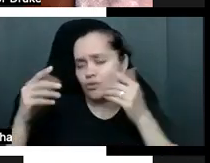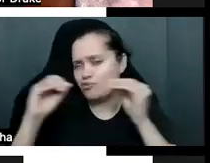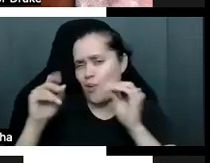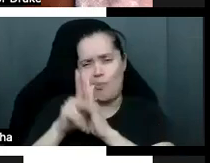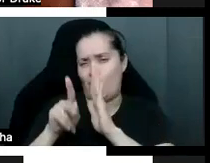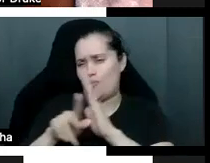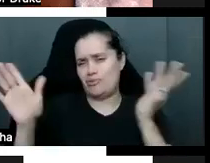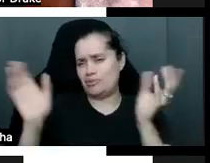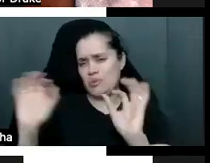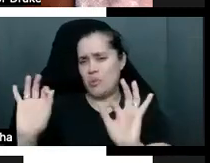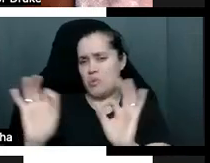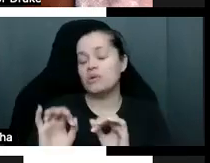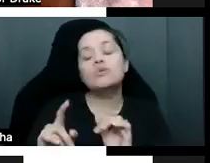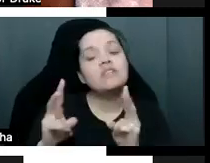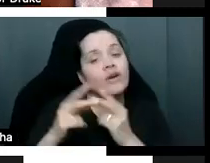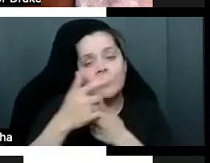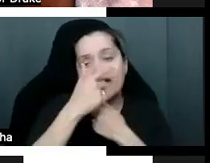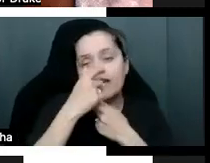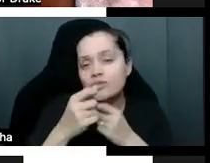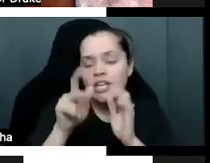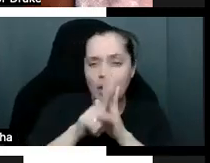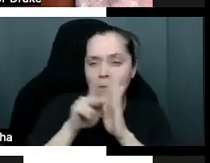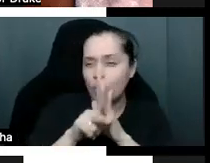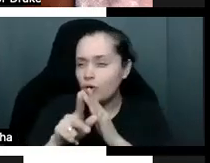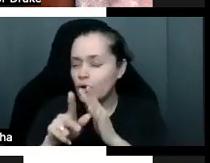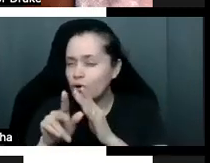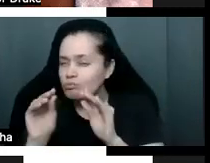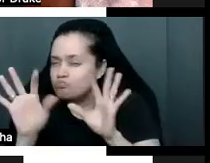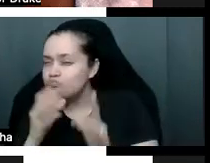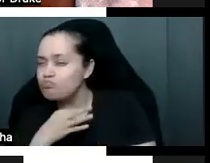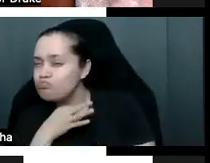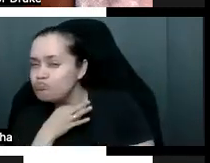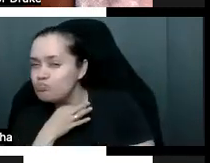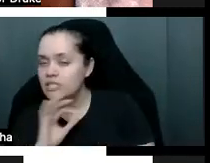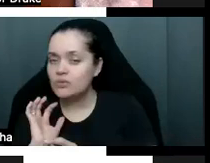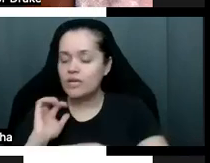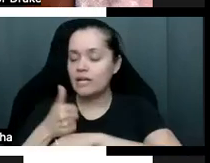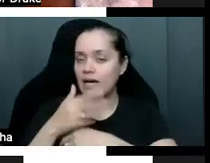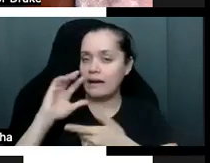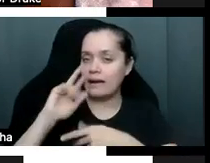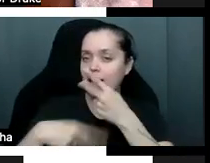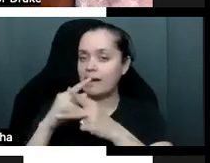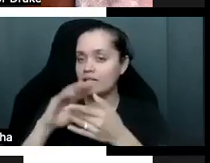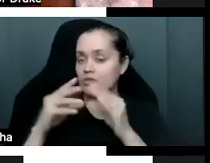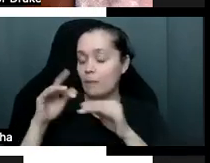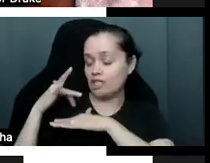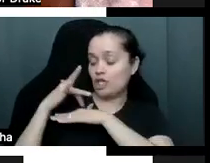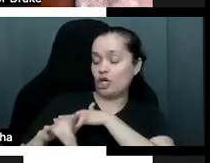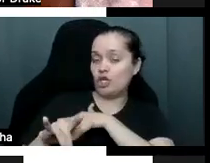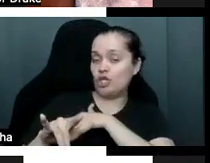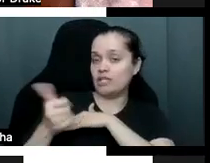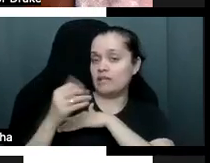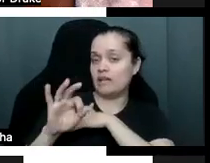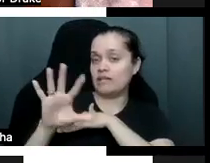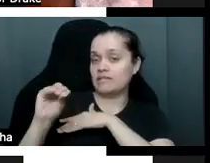this very interesting murder mystery kind of thing, but set in early